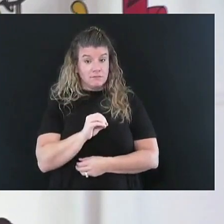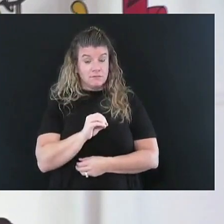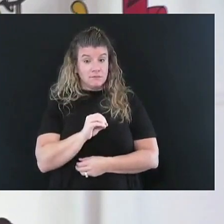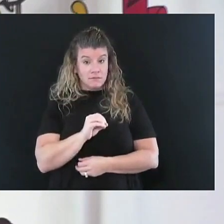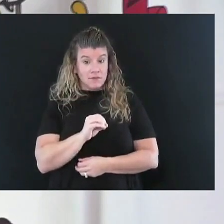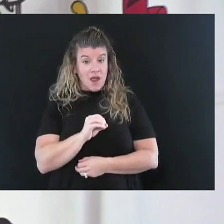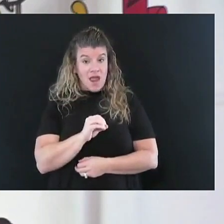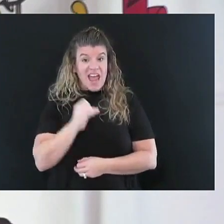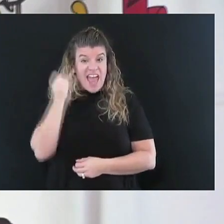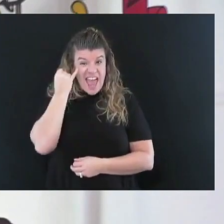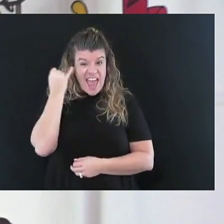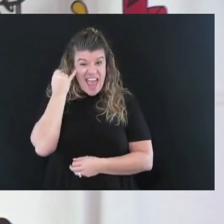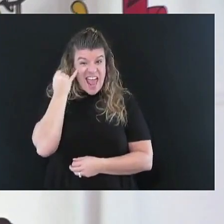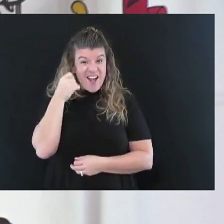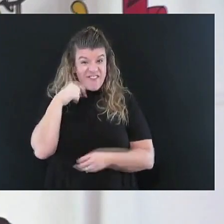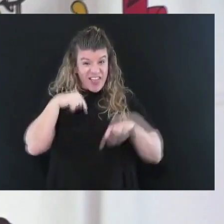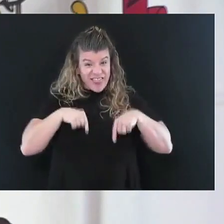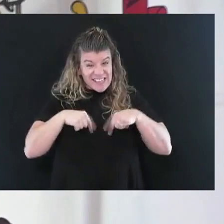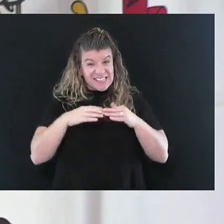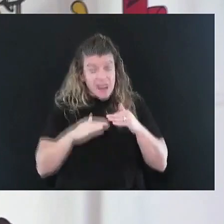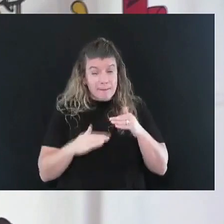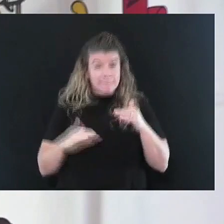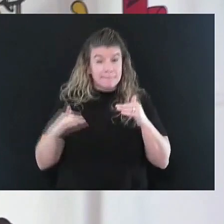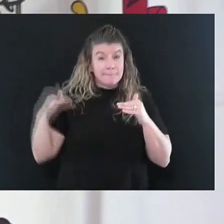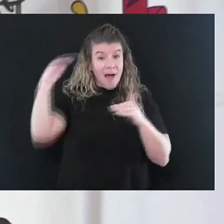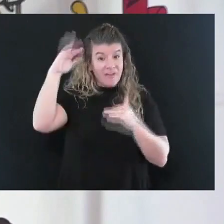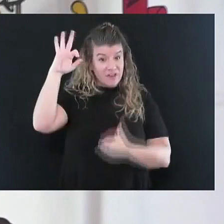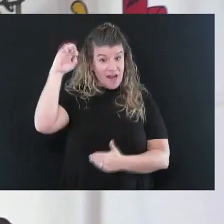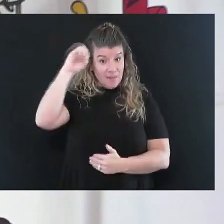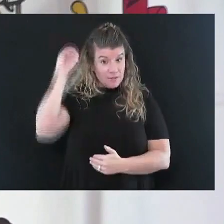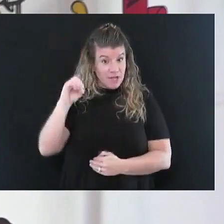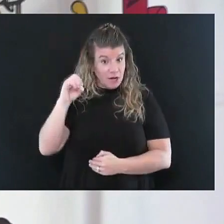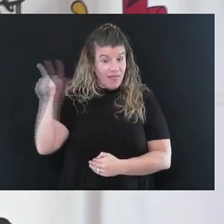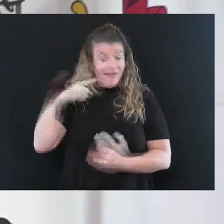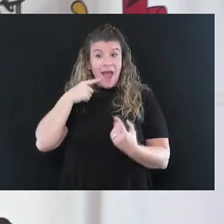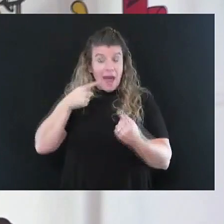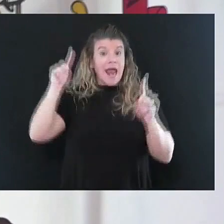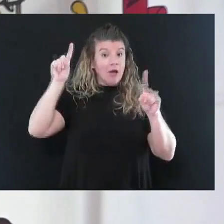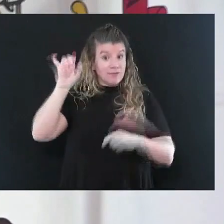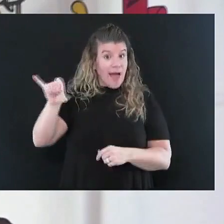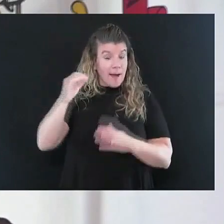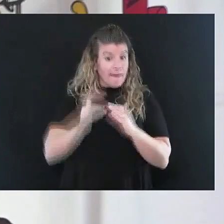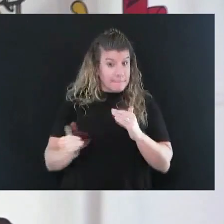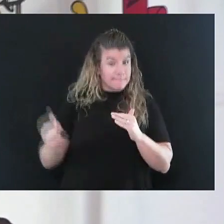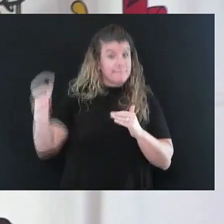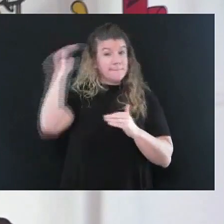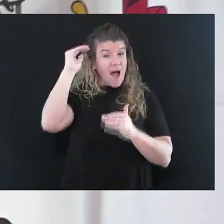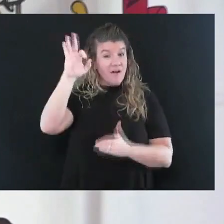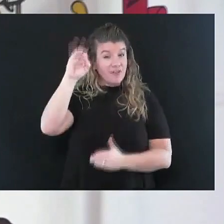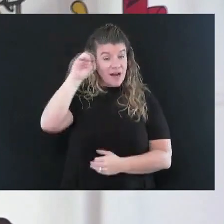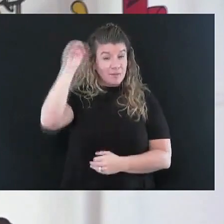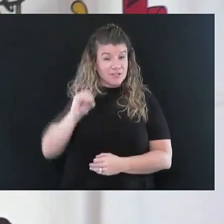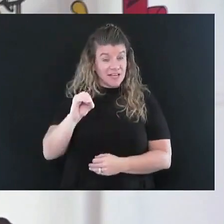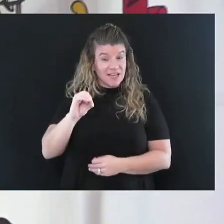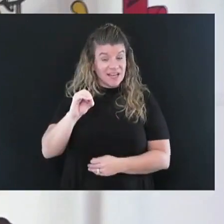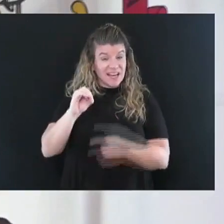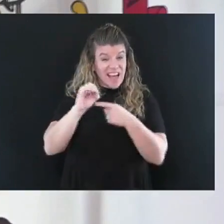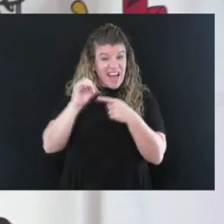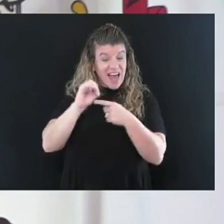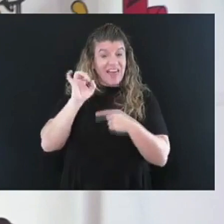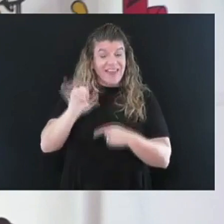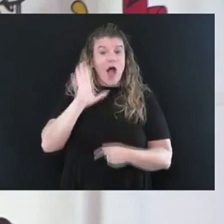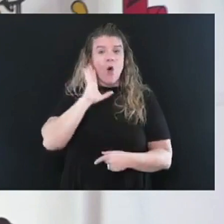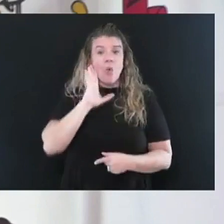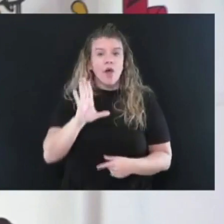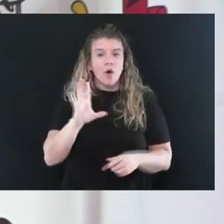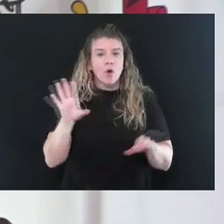If this is above 90%, and they say it is, if this is above 90%, it will